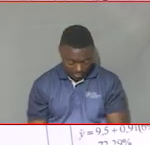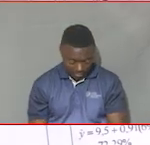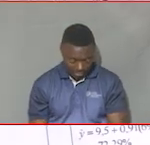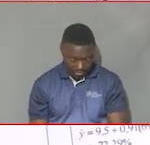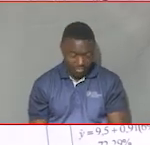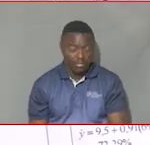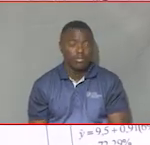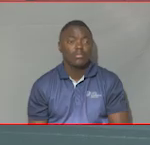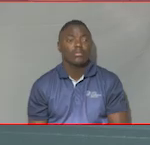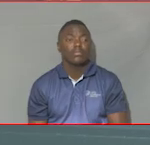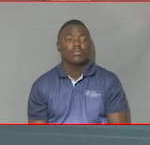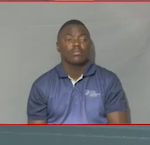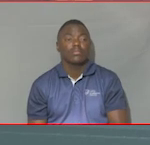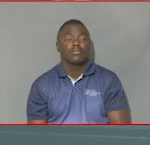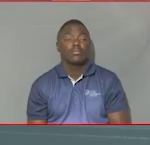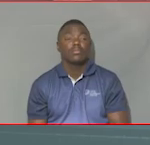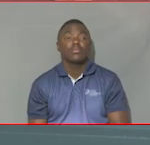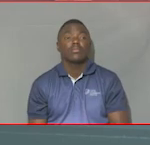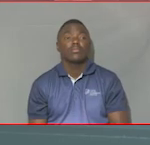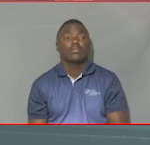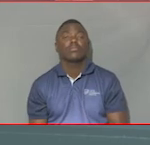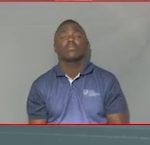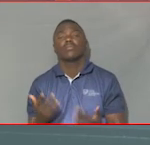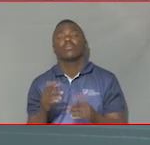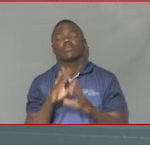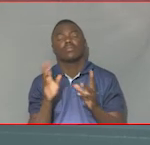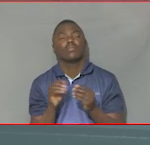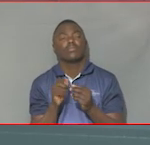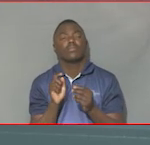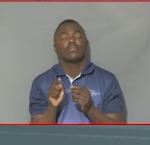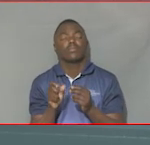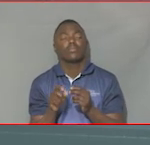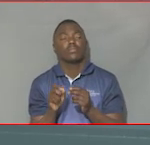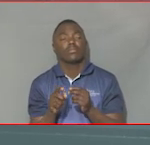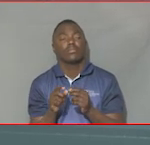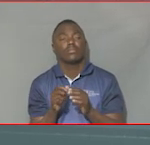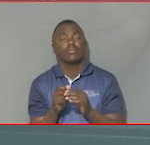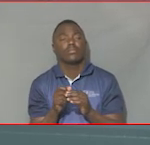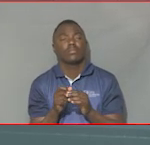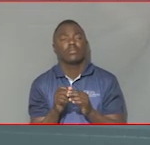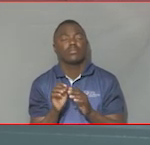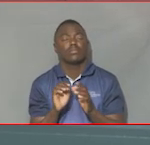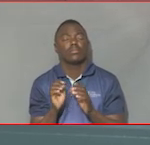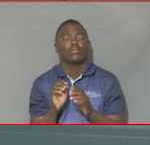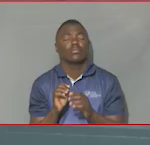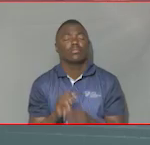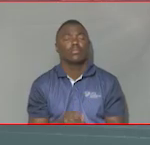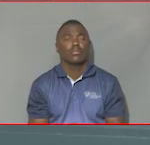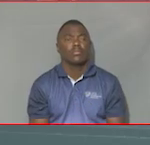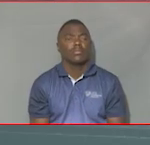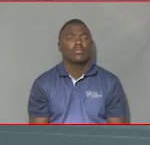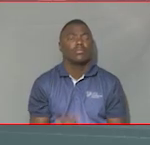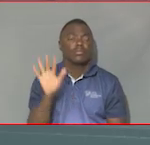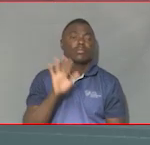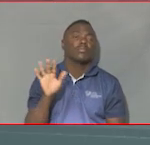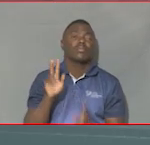found the equation of the least squares regression line. You have drawn it. How do you do it? The y-intercept and the average